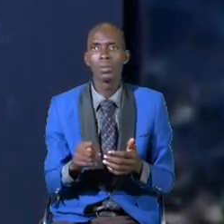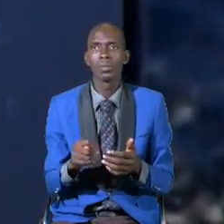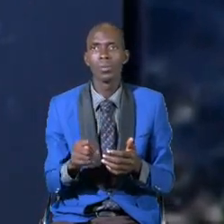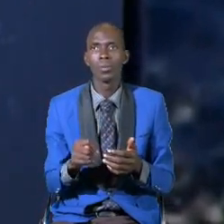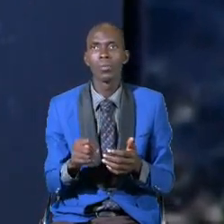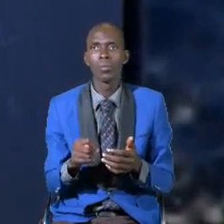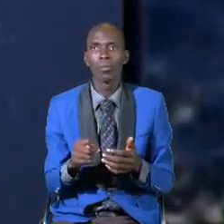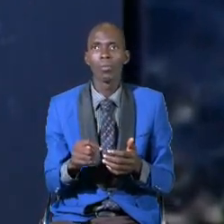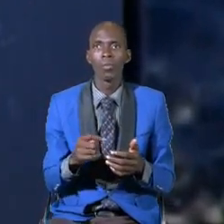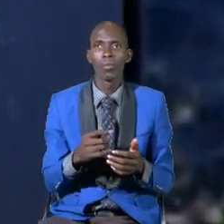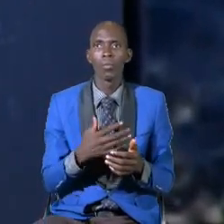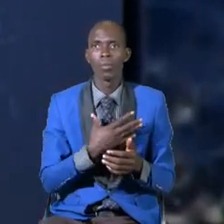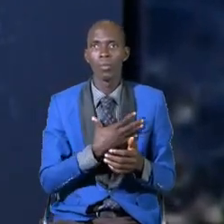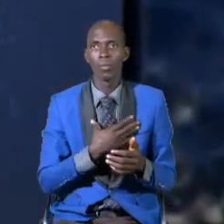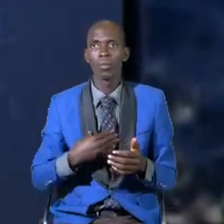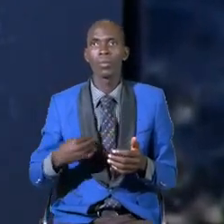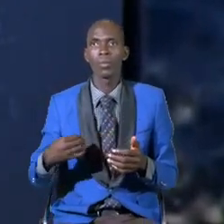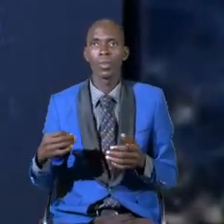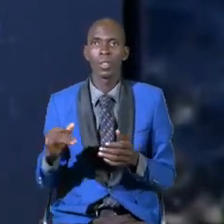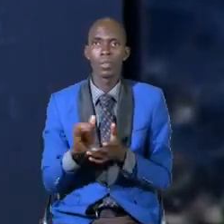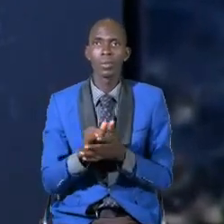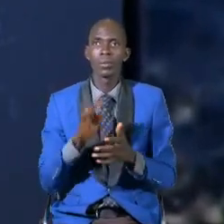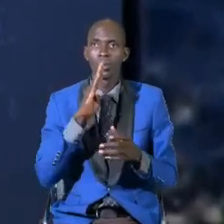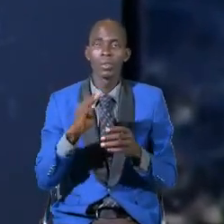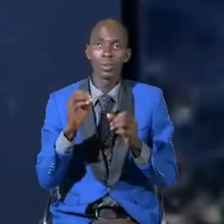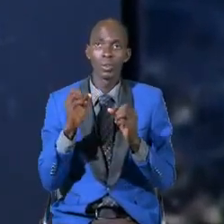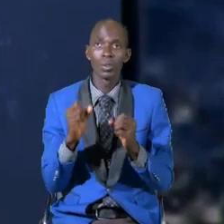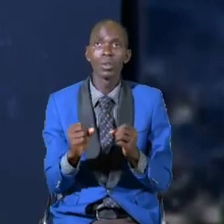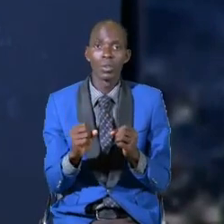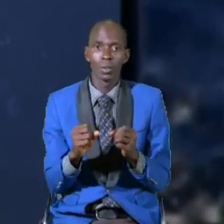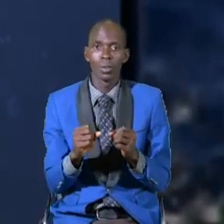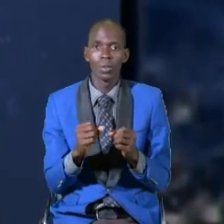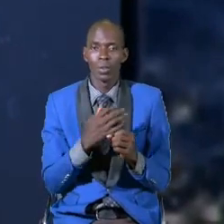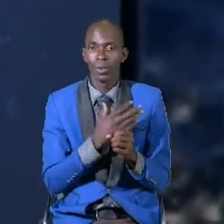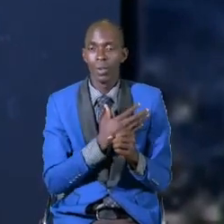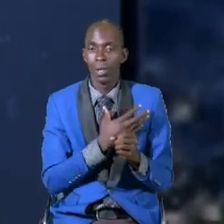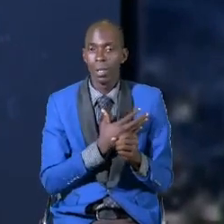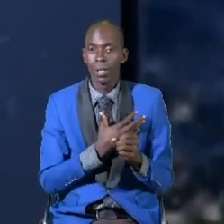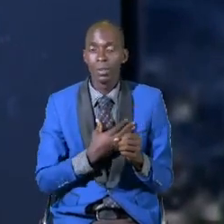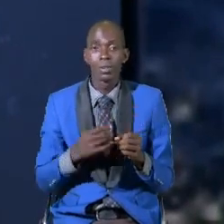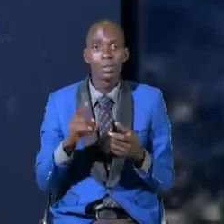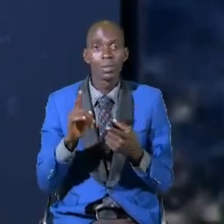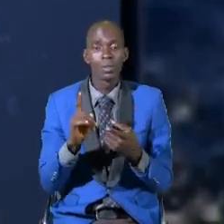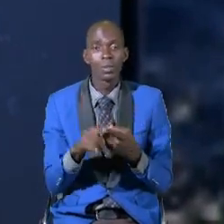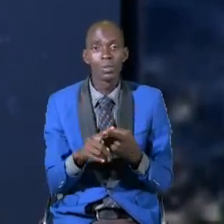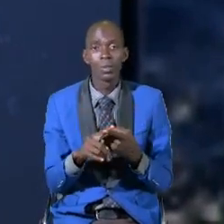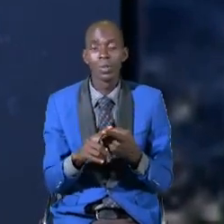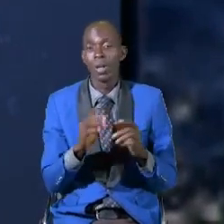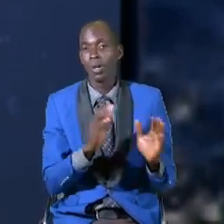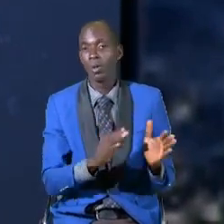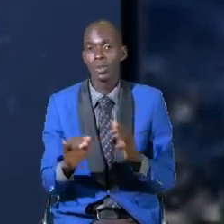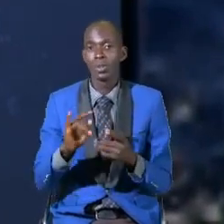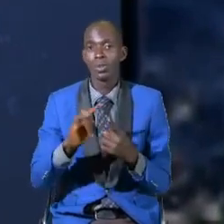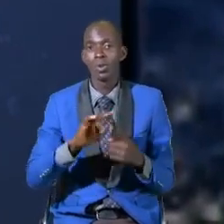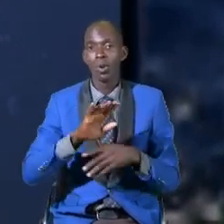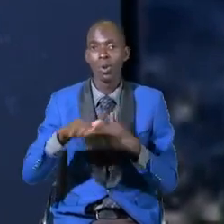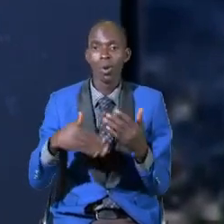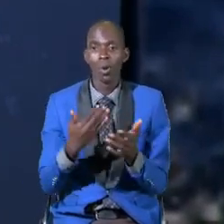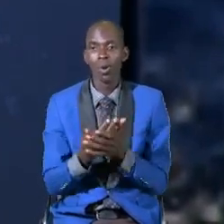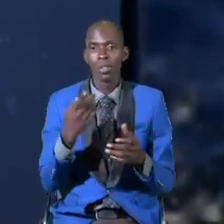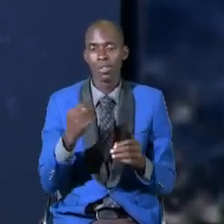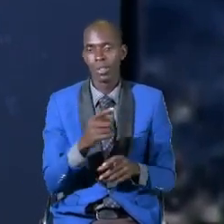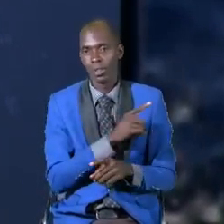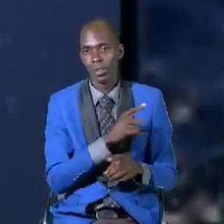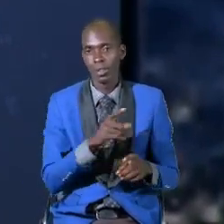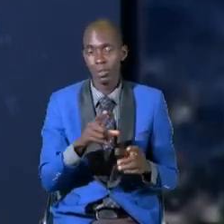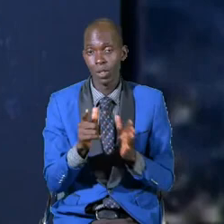and very courageous, that thou mayest observe to do according to all the law which